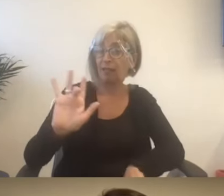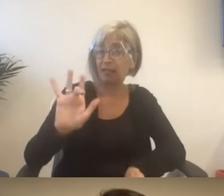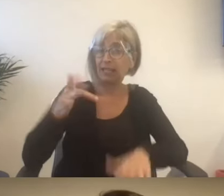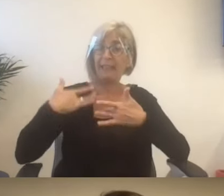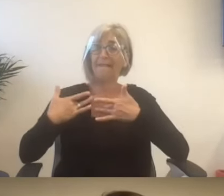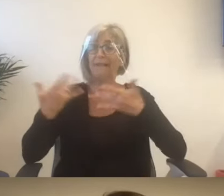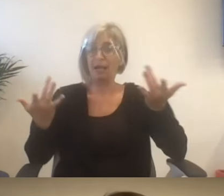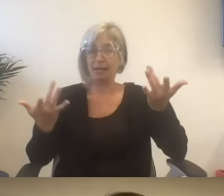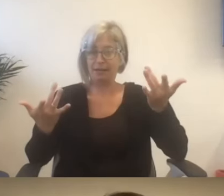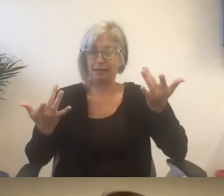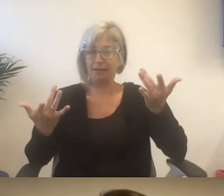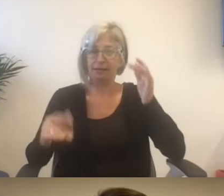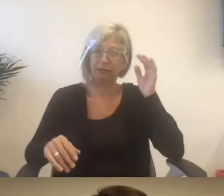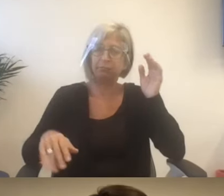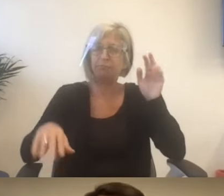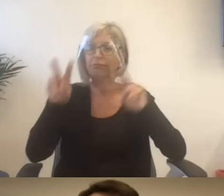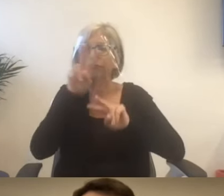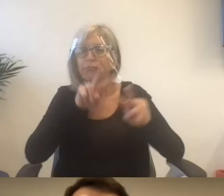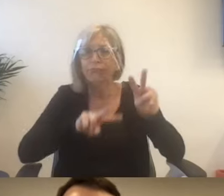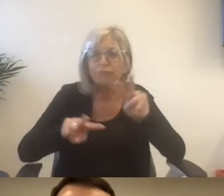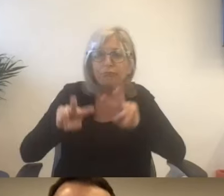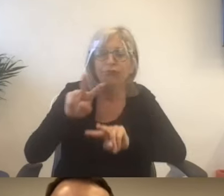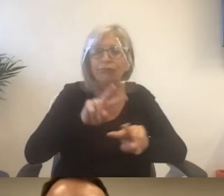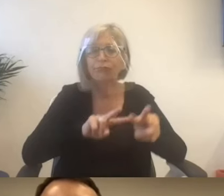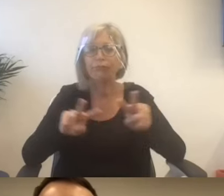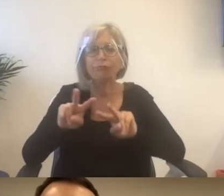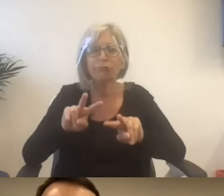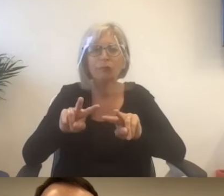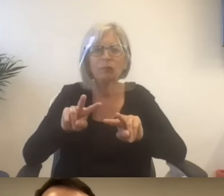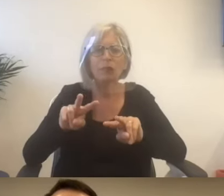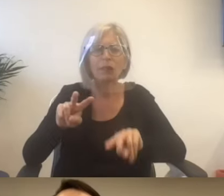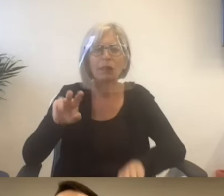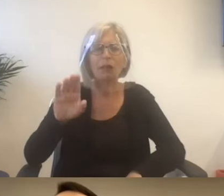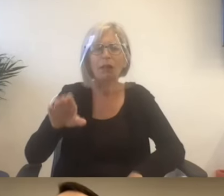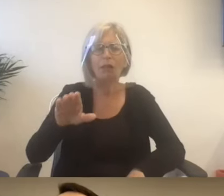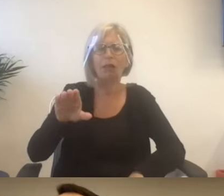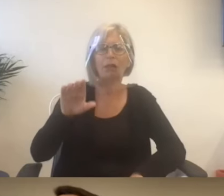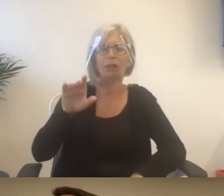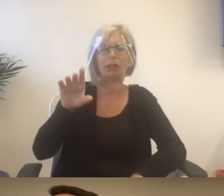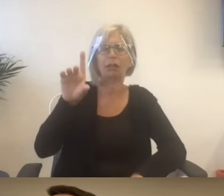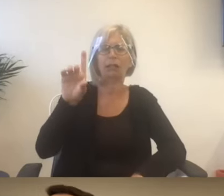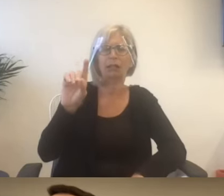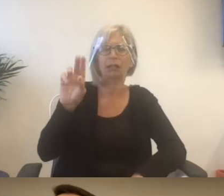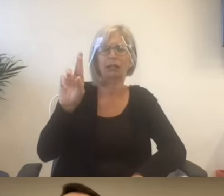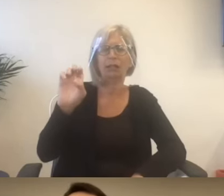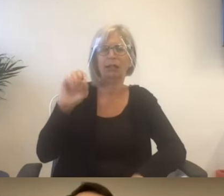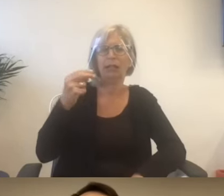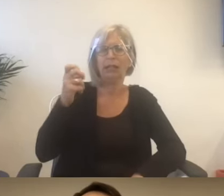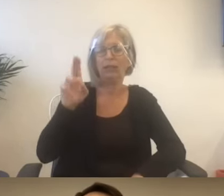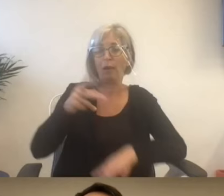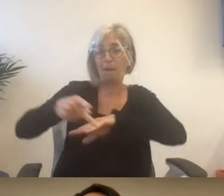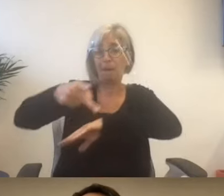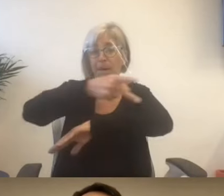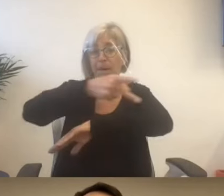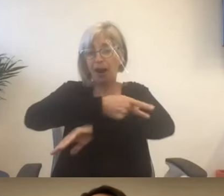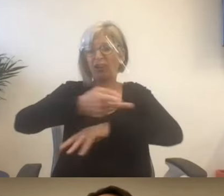event. Let's go to the Dreher Park cleanup. That's a park nearby me that I go play disc golf at, and it is just